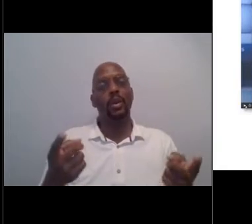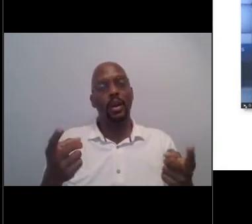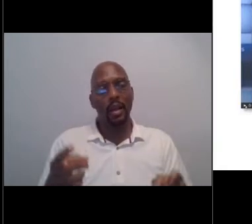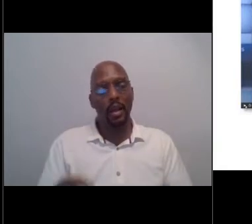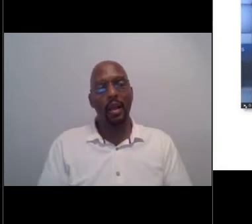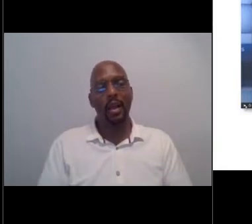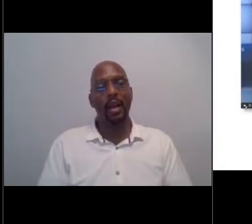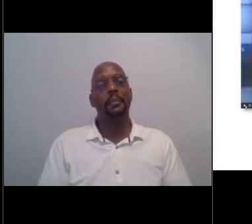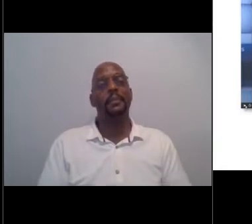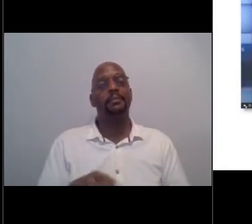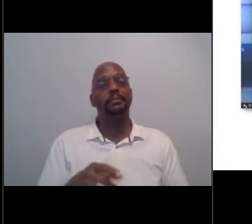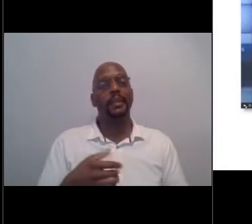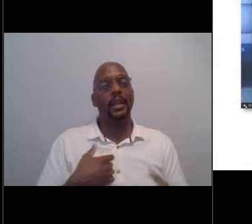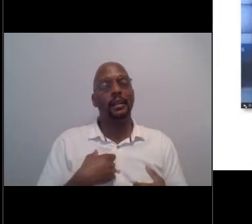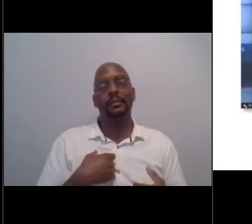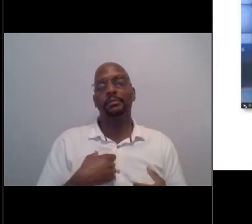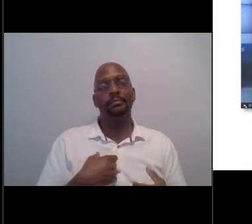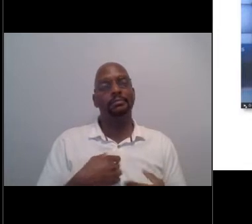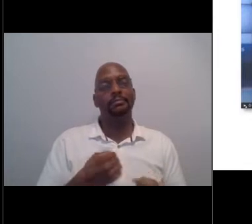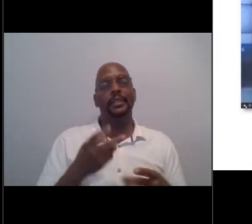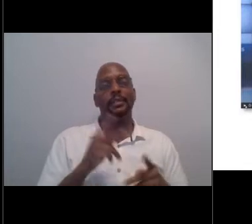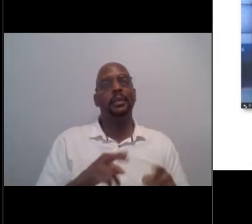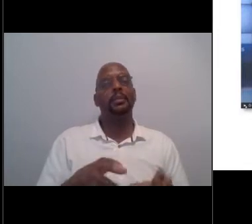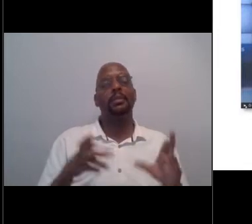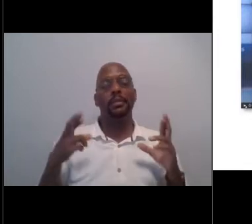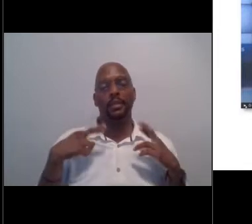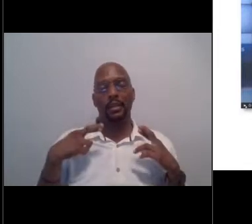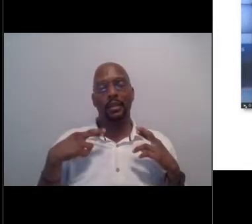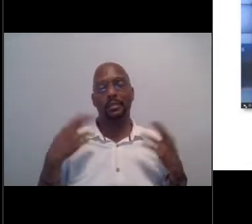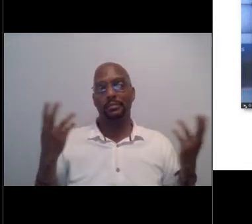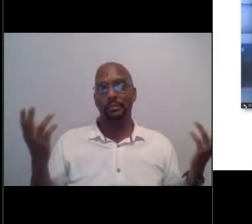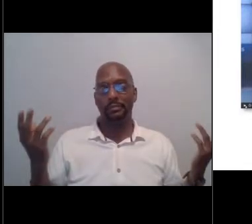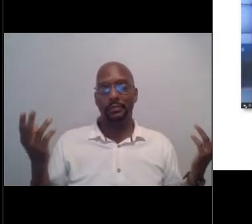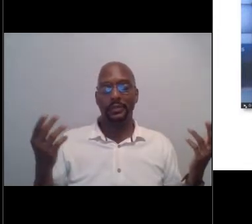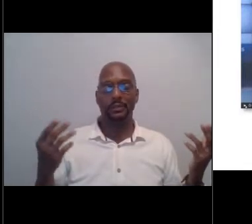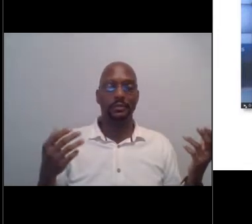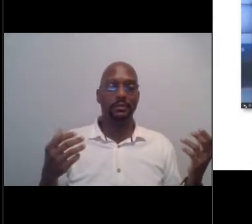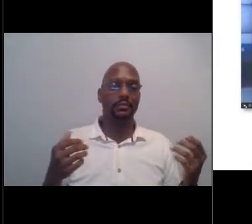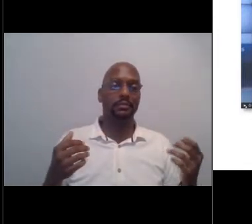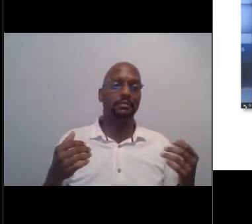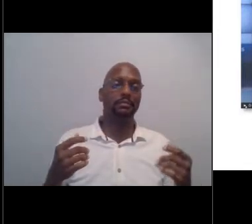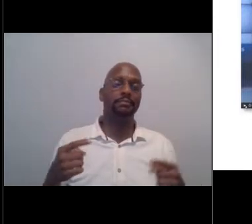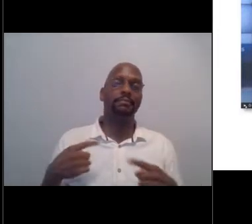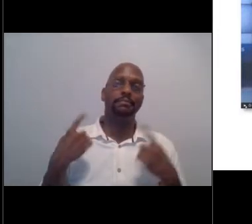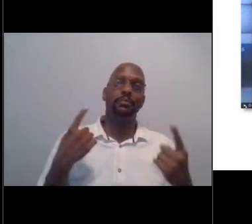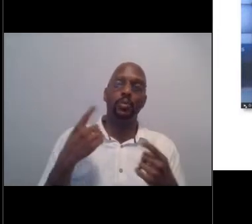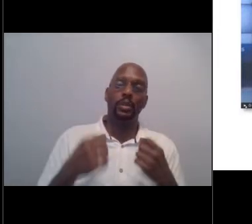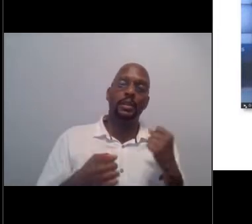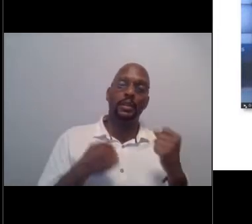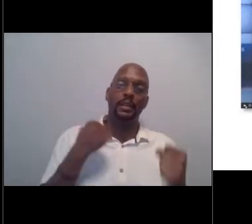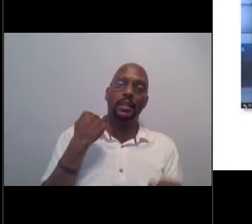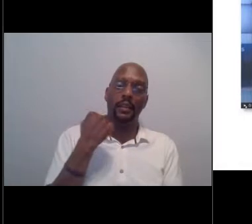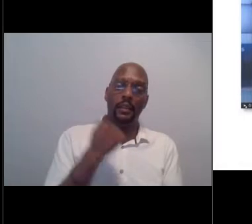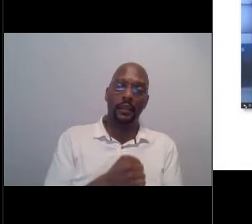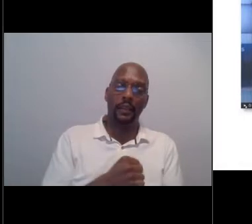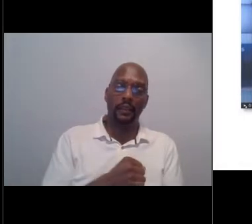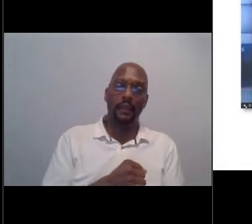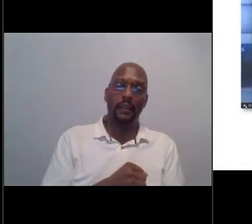Resignation. So, yeah, we have suffered, absolutely. Over the last year, SANDEC